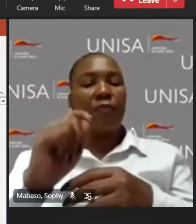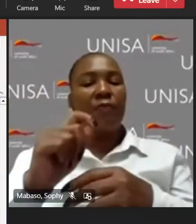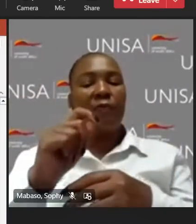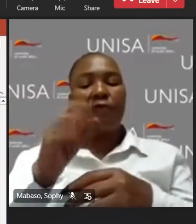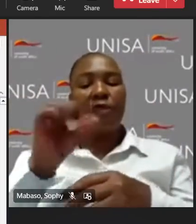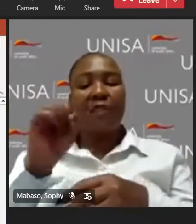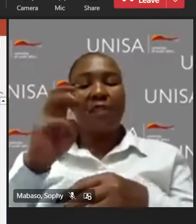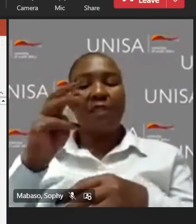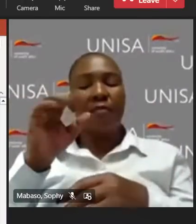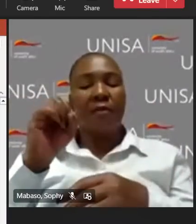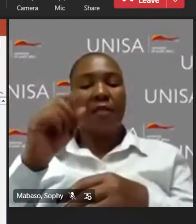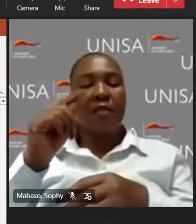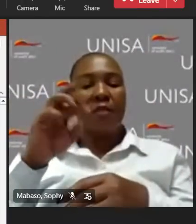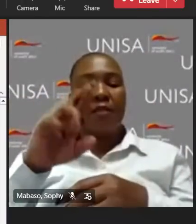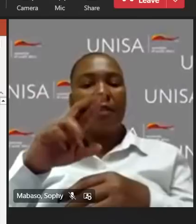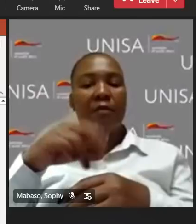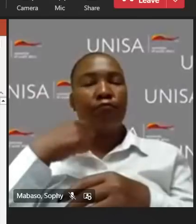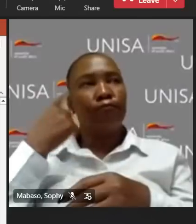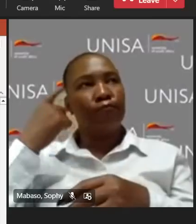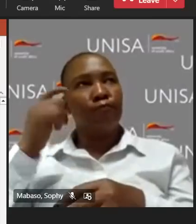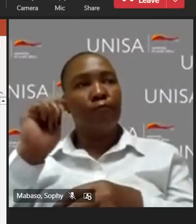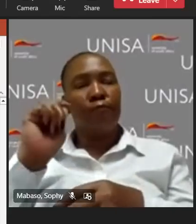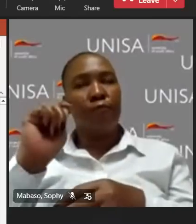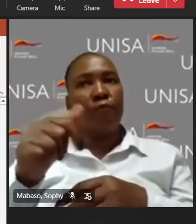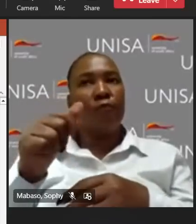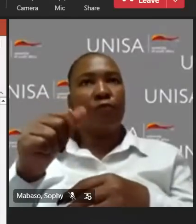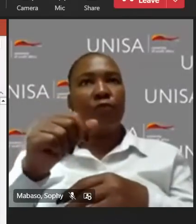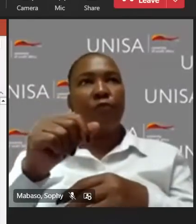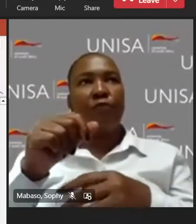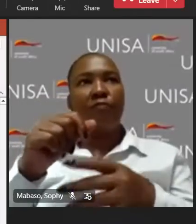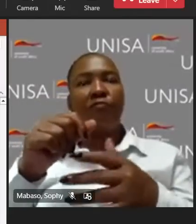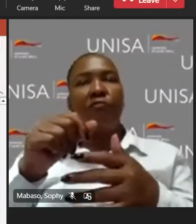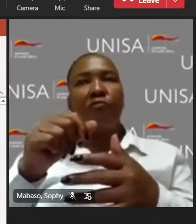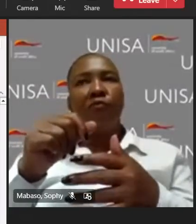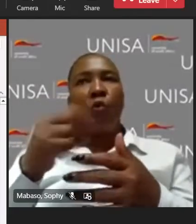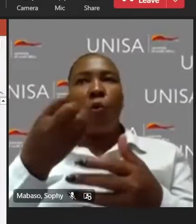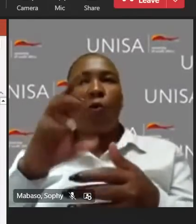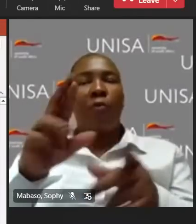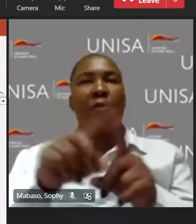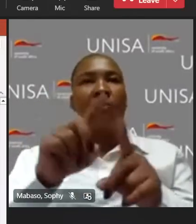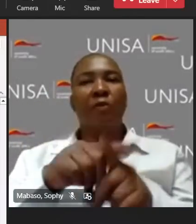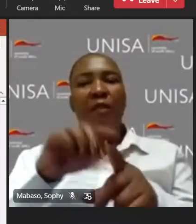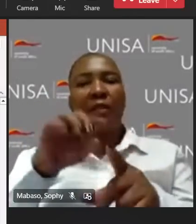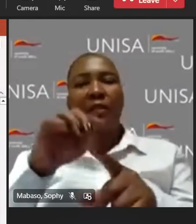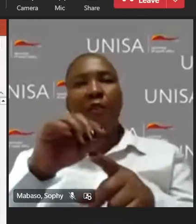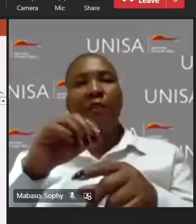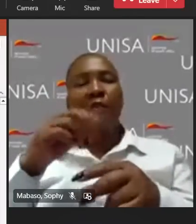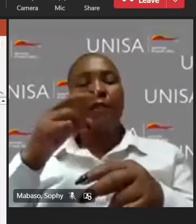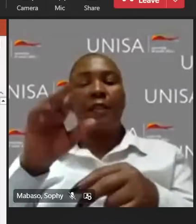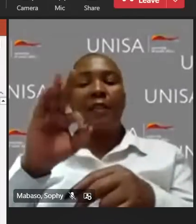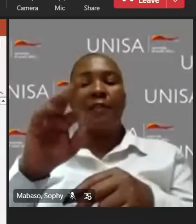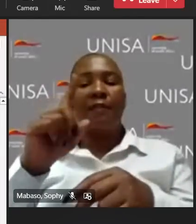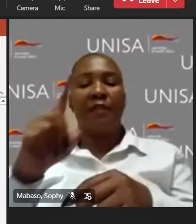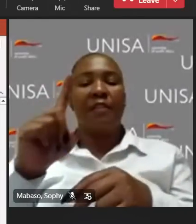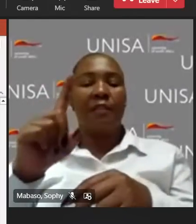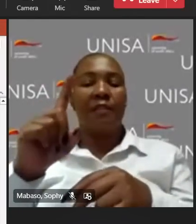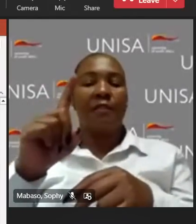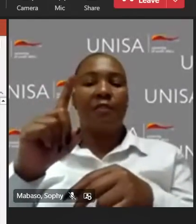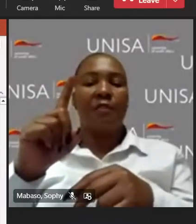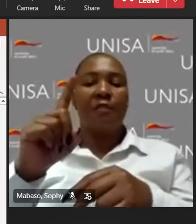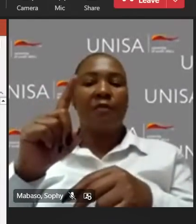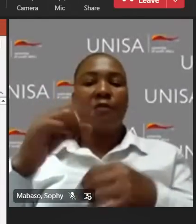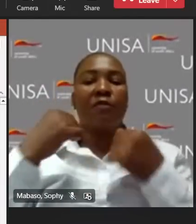the 31st of August for the second semester, then the system will automatically generate